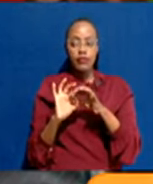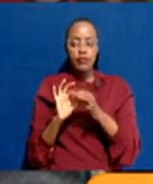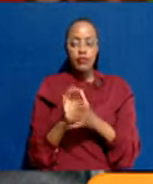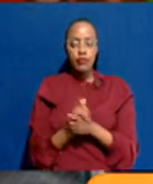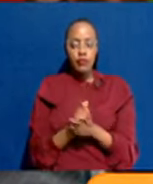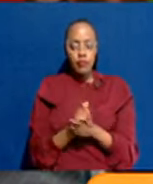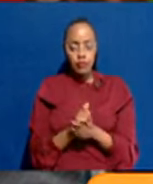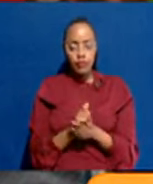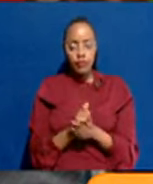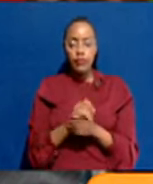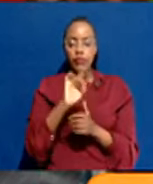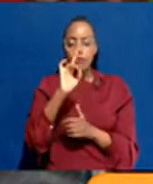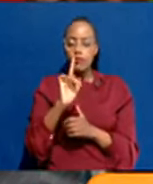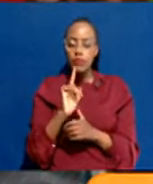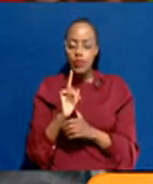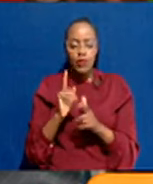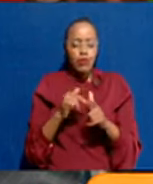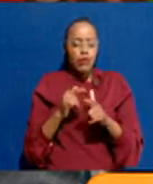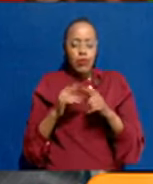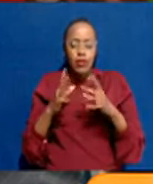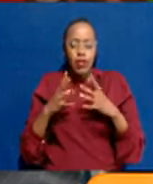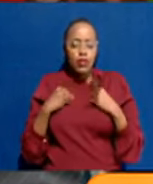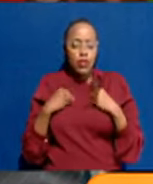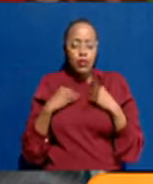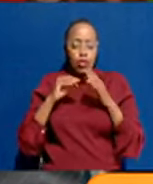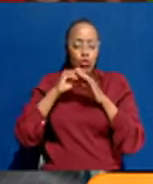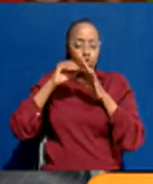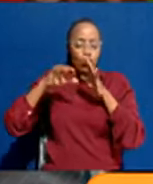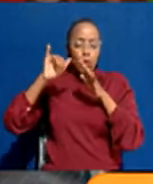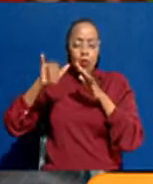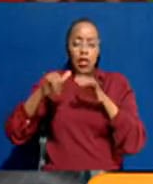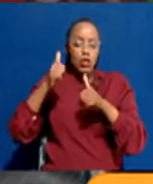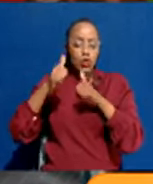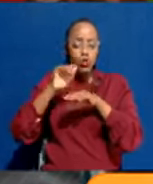And it came to compromise, which was very good.